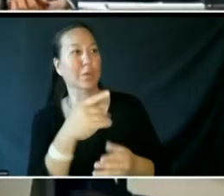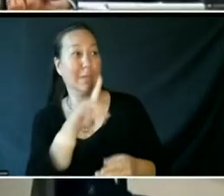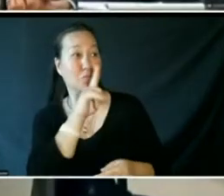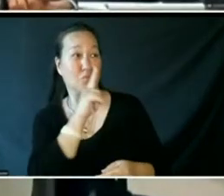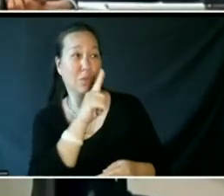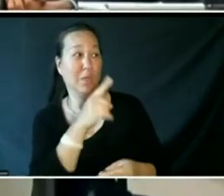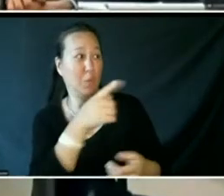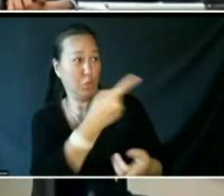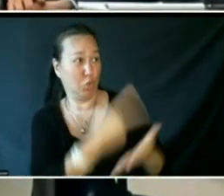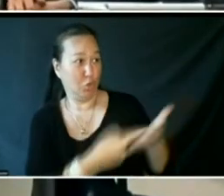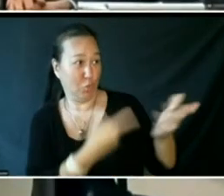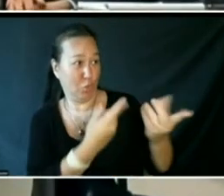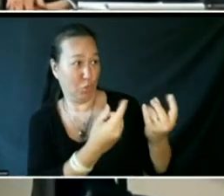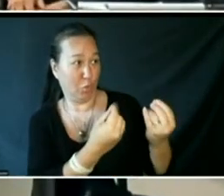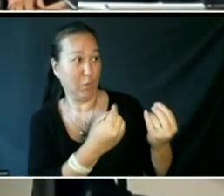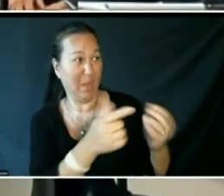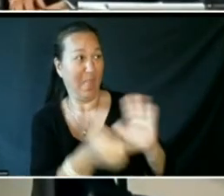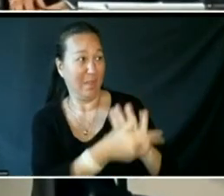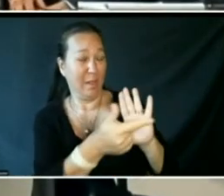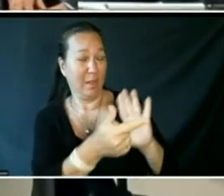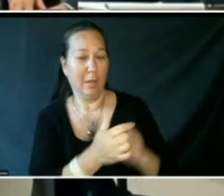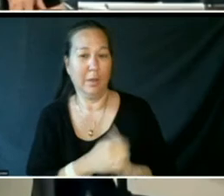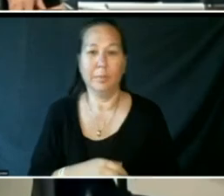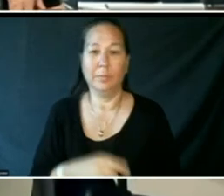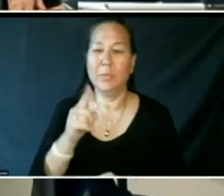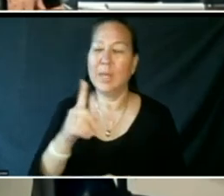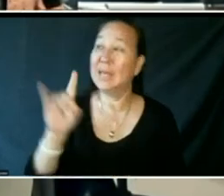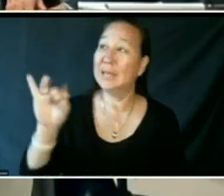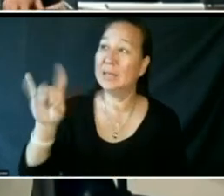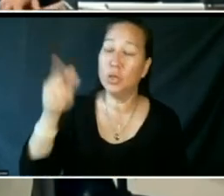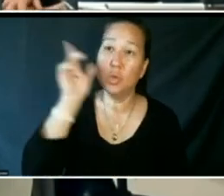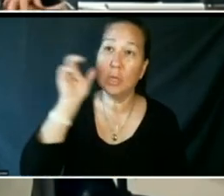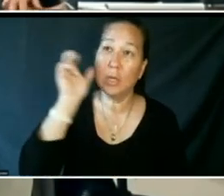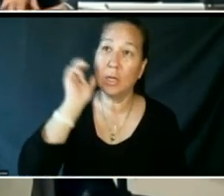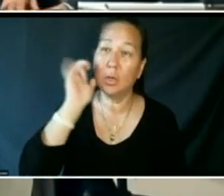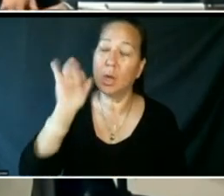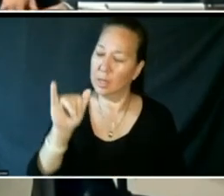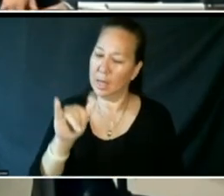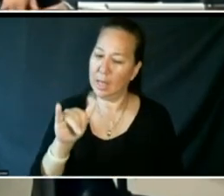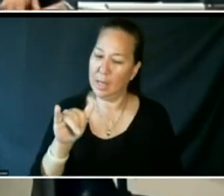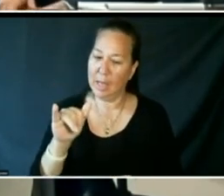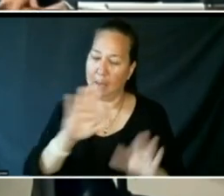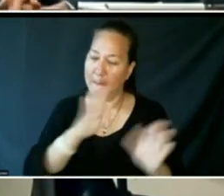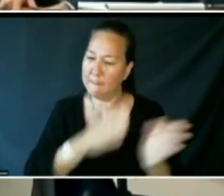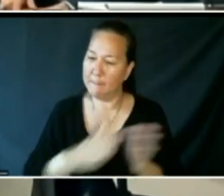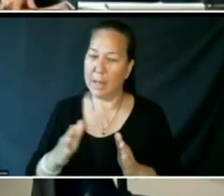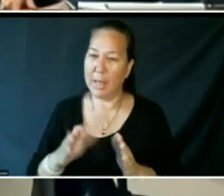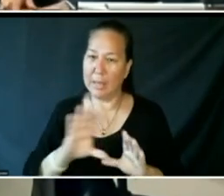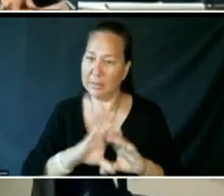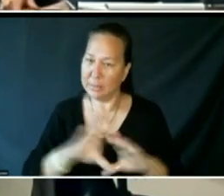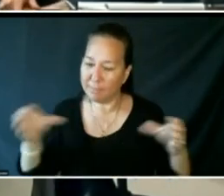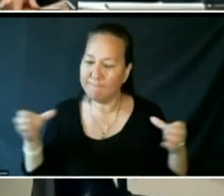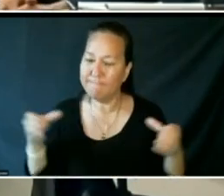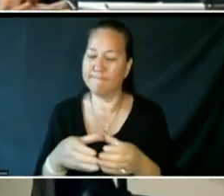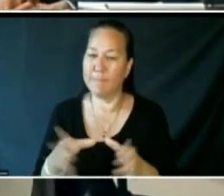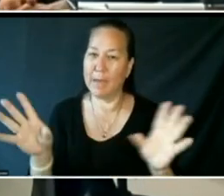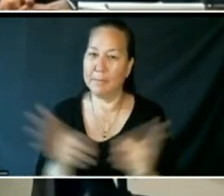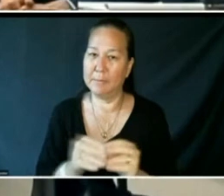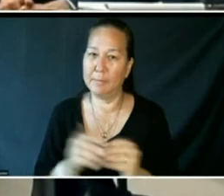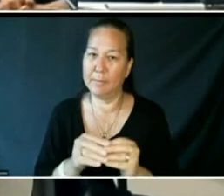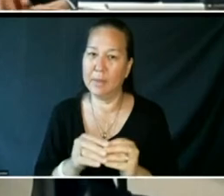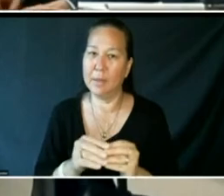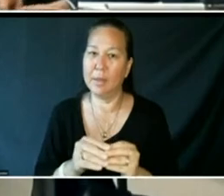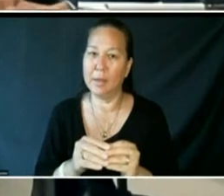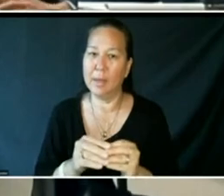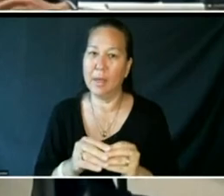White House counsel's office say that this plan to have alternate electors meet and cast votes for Donald Trump in states that he had